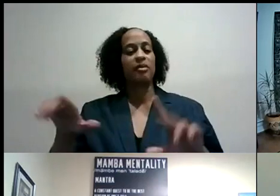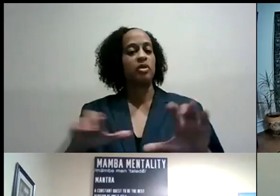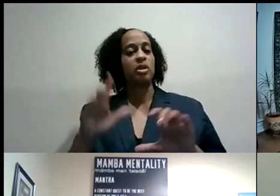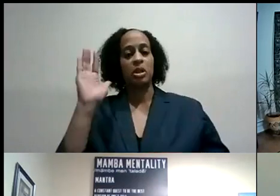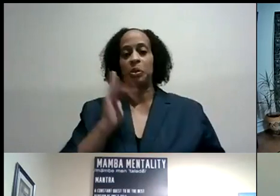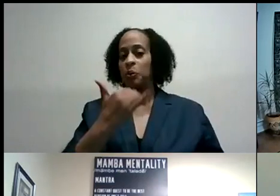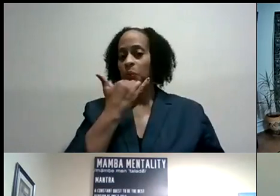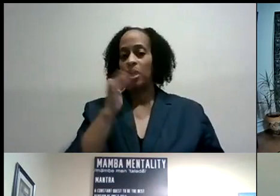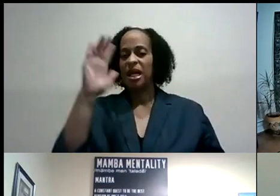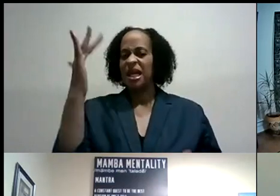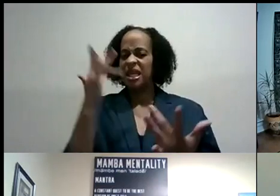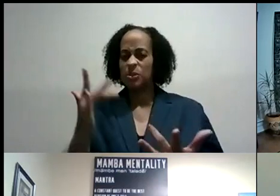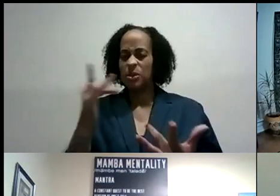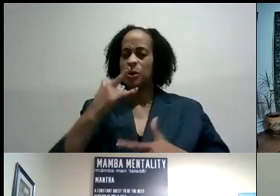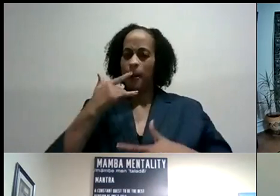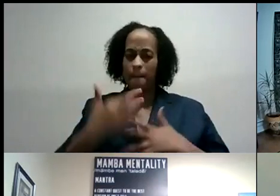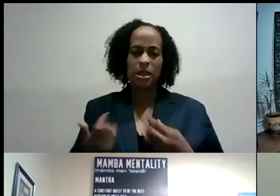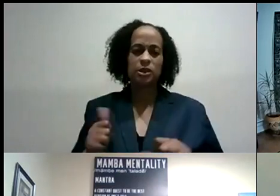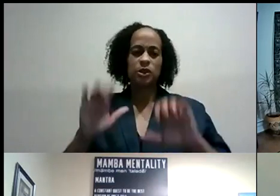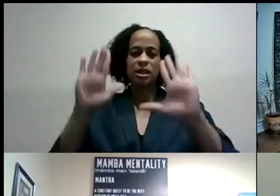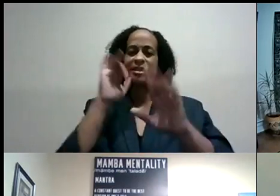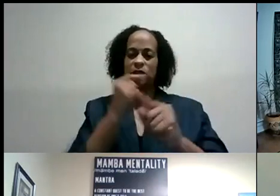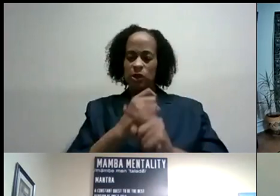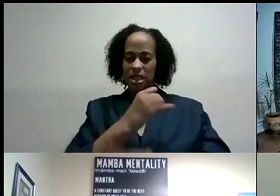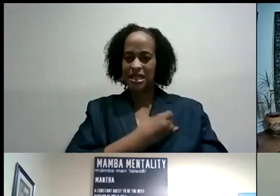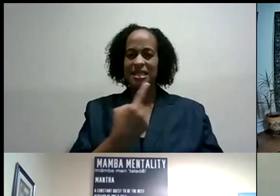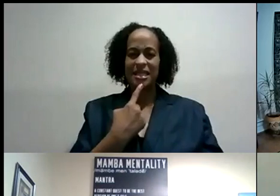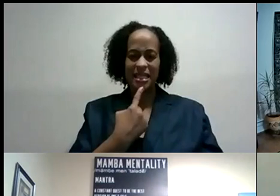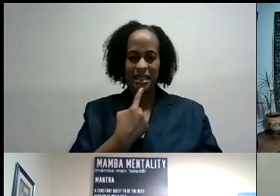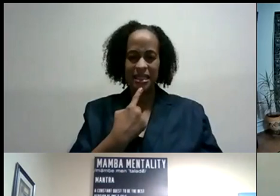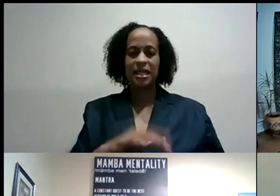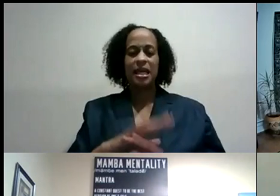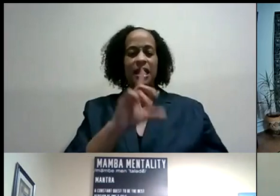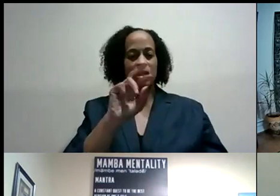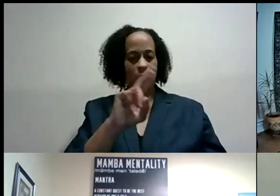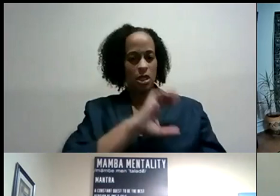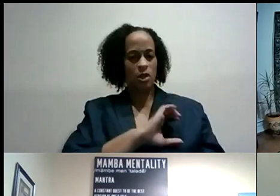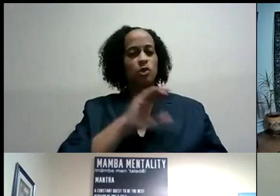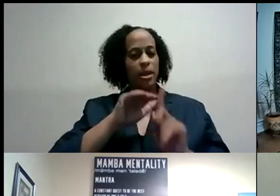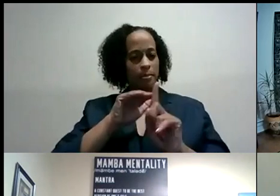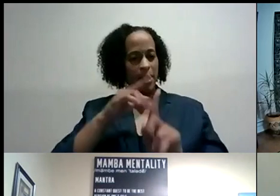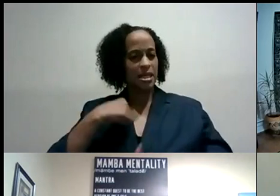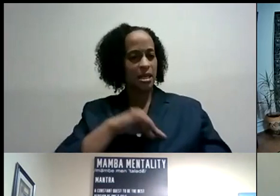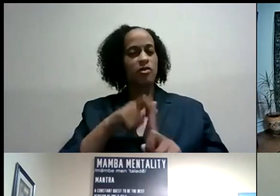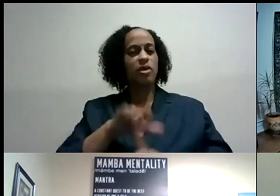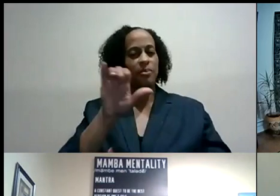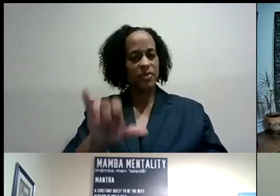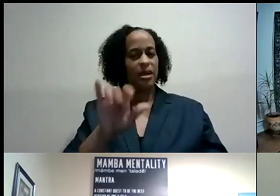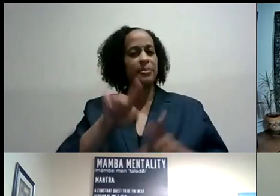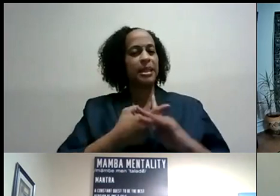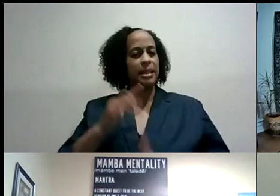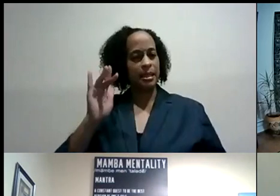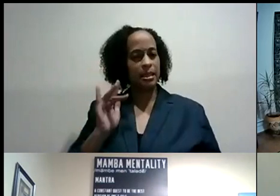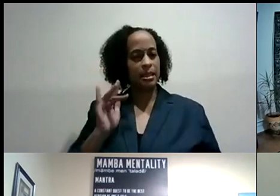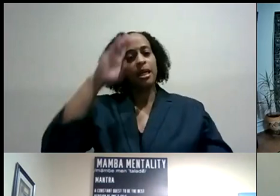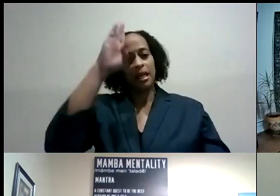his mercy, his blood that was shed, and as Sister Jackson and Dr. Carrington remind us, from that beginning, God